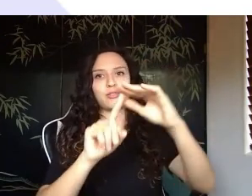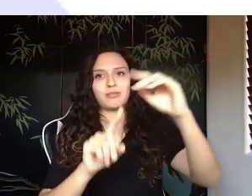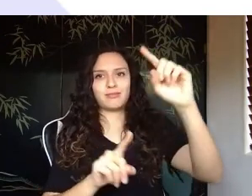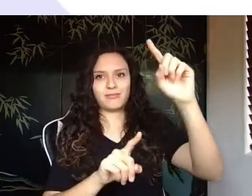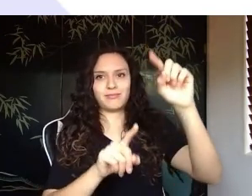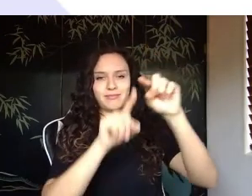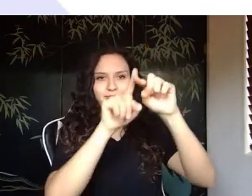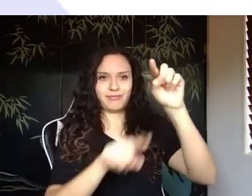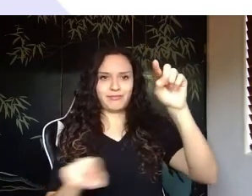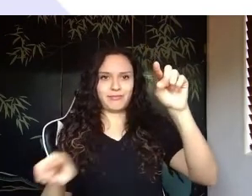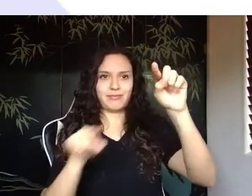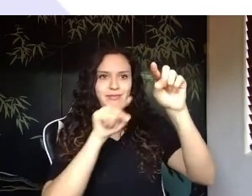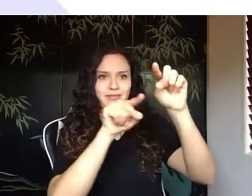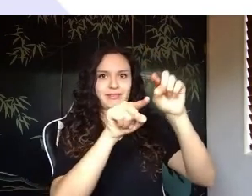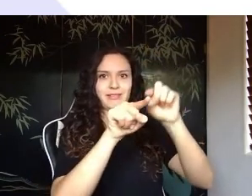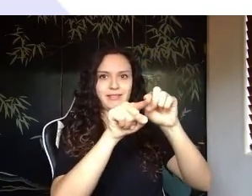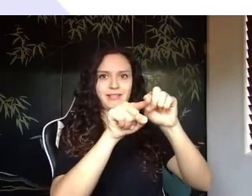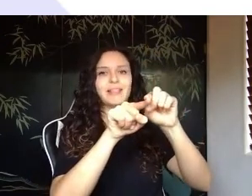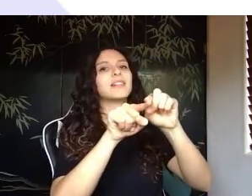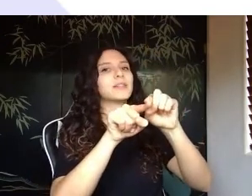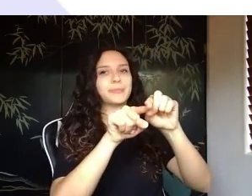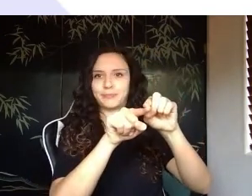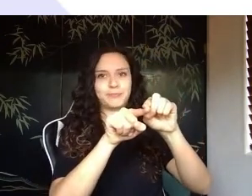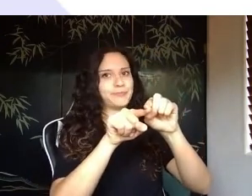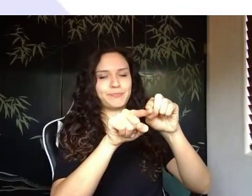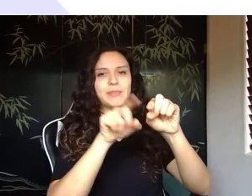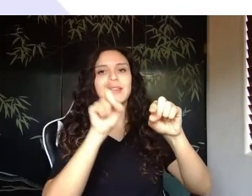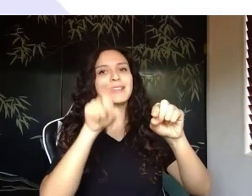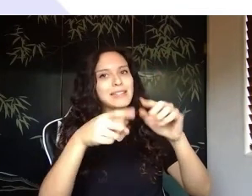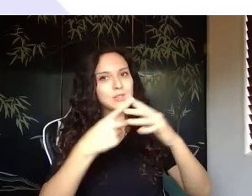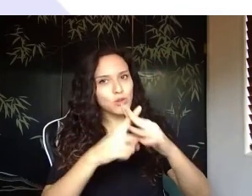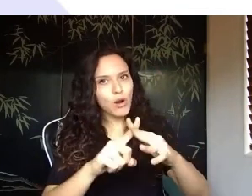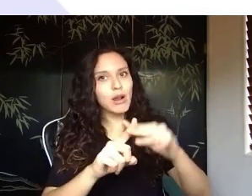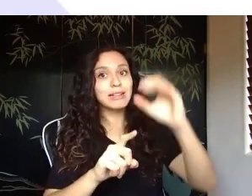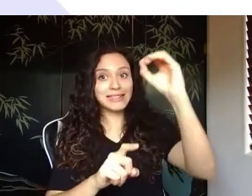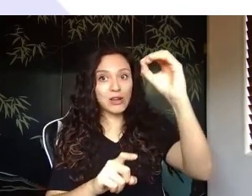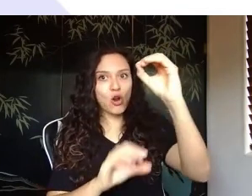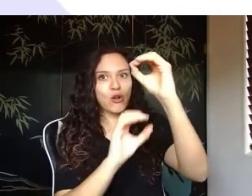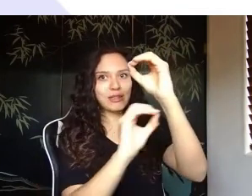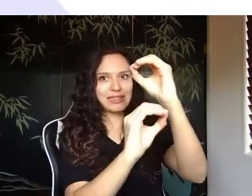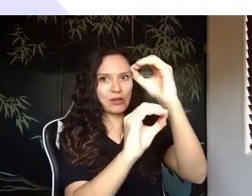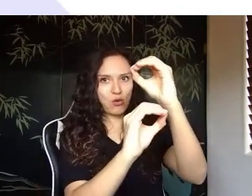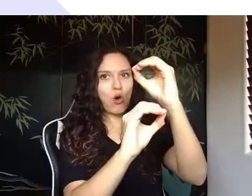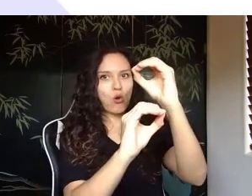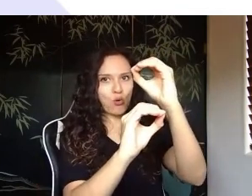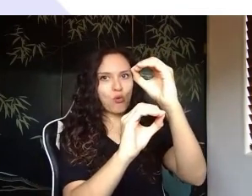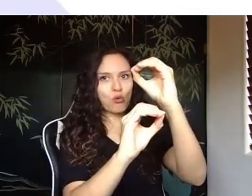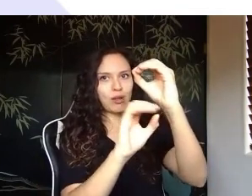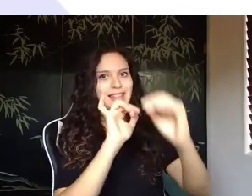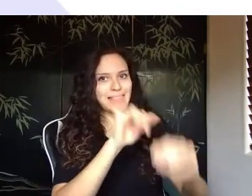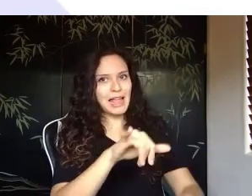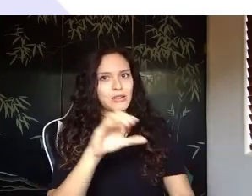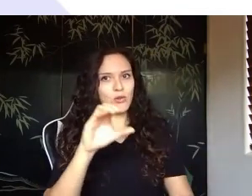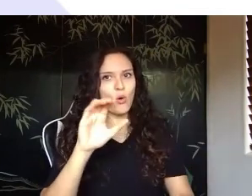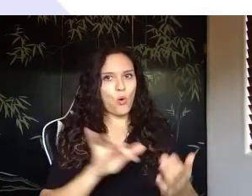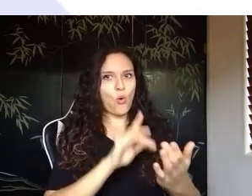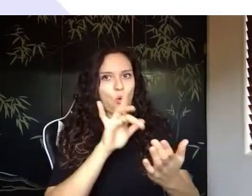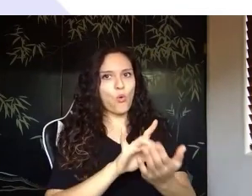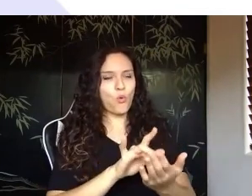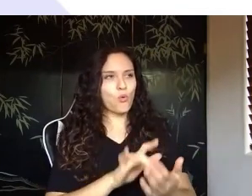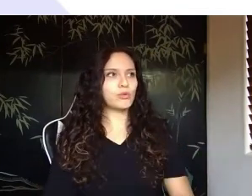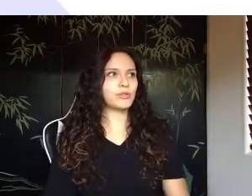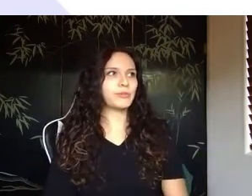2, this is where that graph starts, and then it continues, however it does. That needs to be, it needs to start at 0,